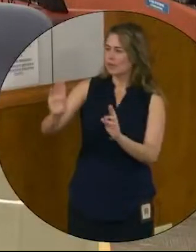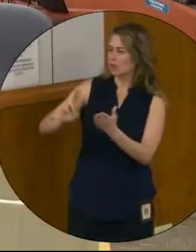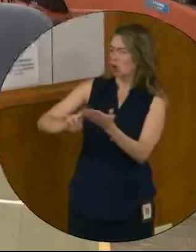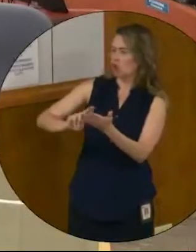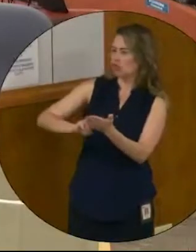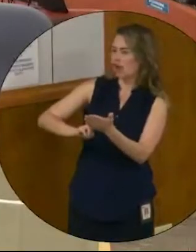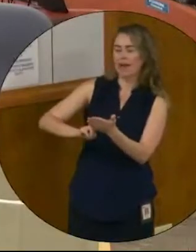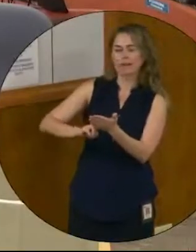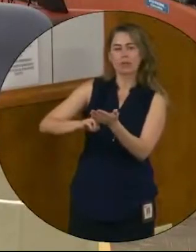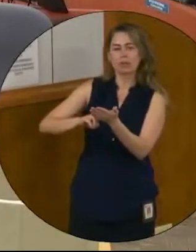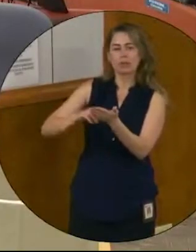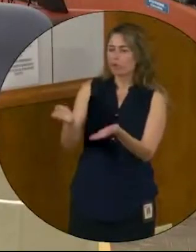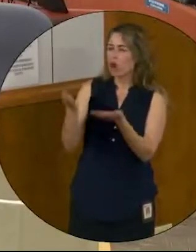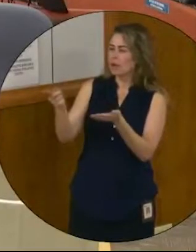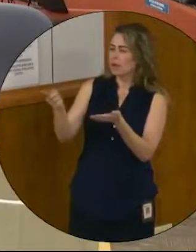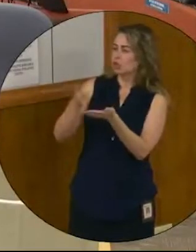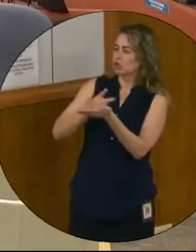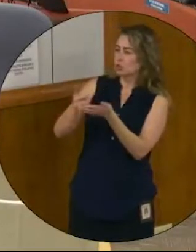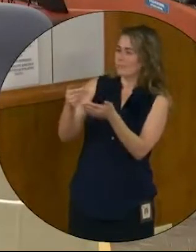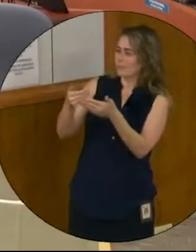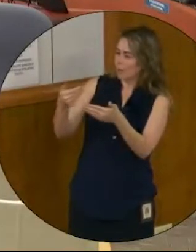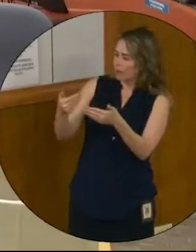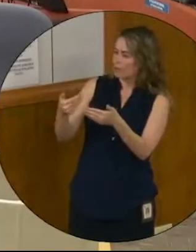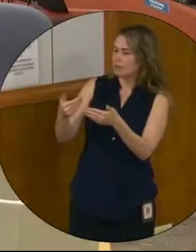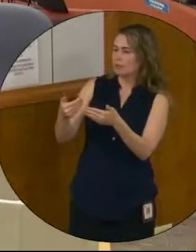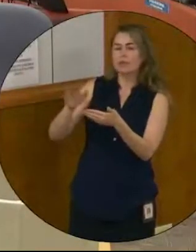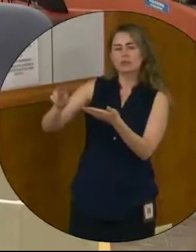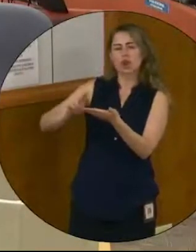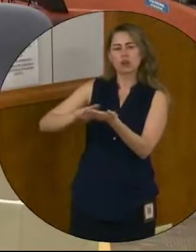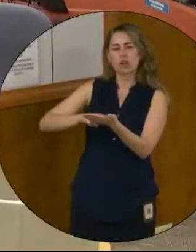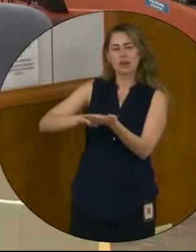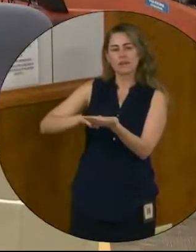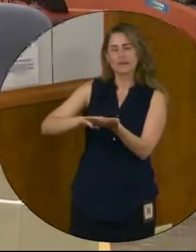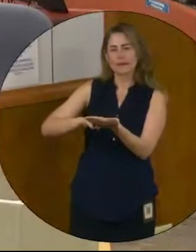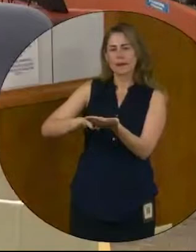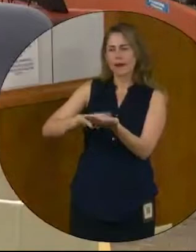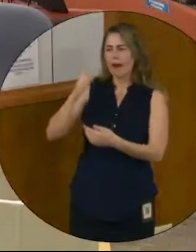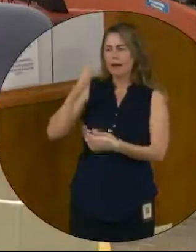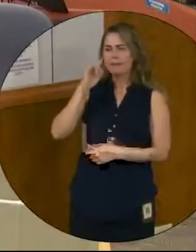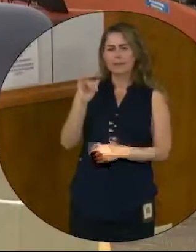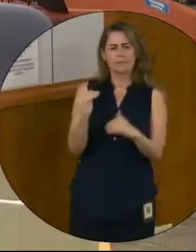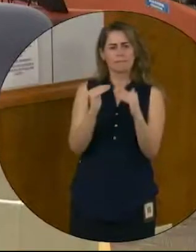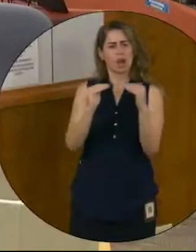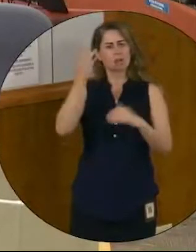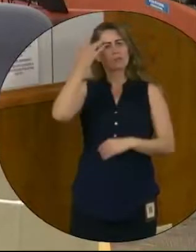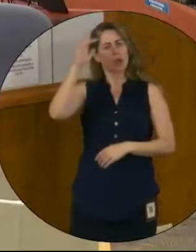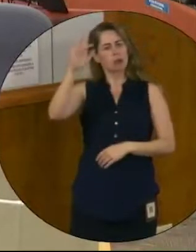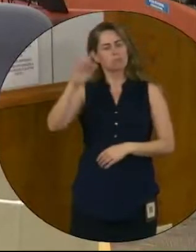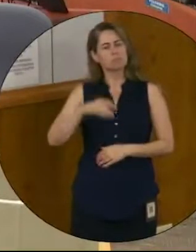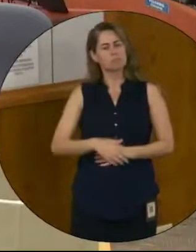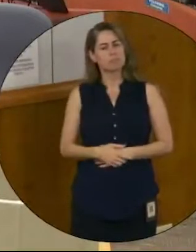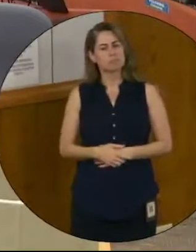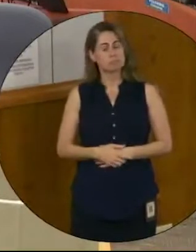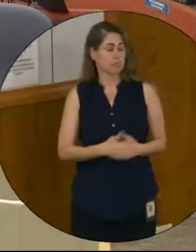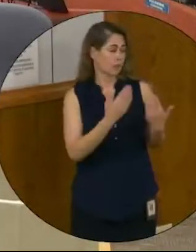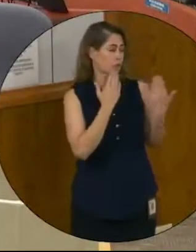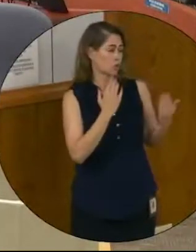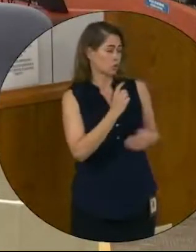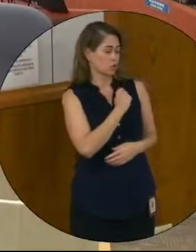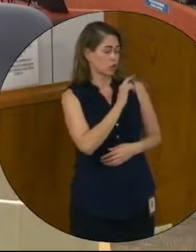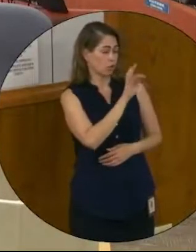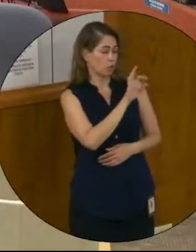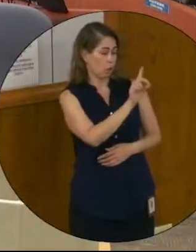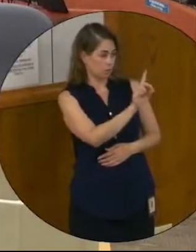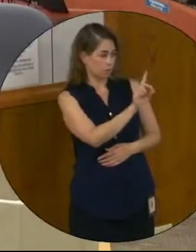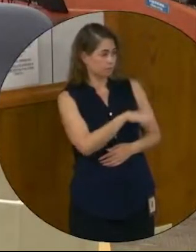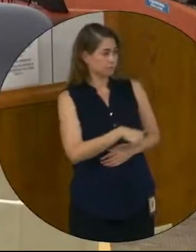2 weeks in advance of when his contract states, I think, is pretty fair and smart. Thank you, Trustee Ford. And